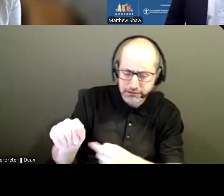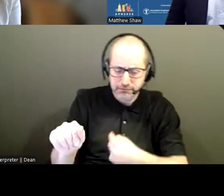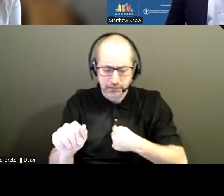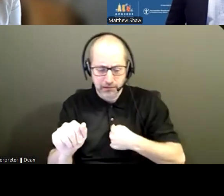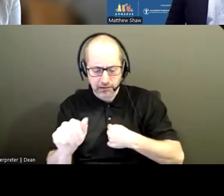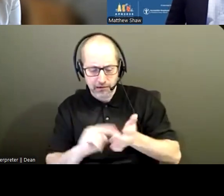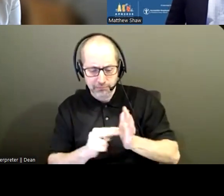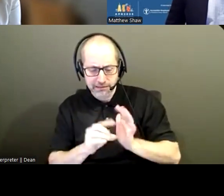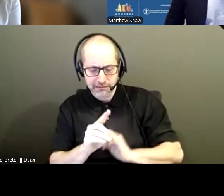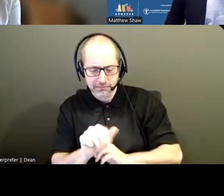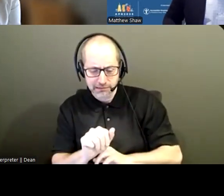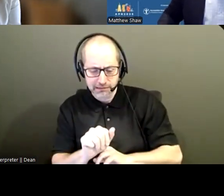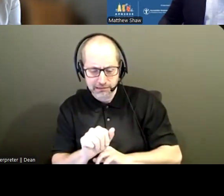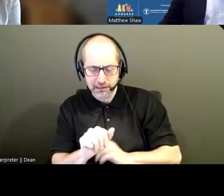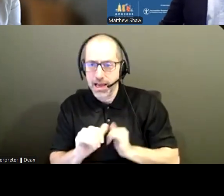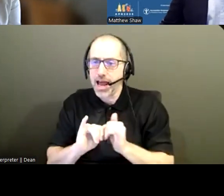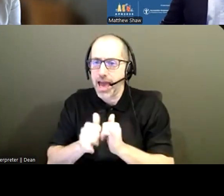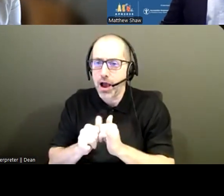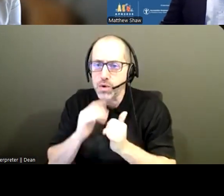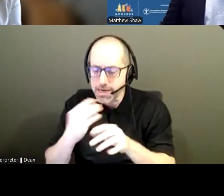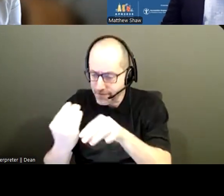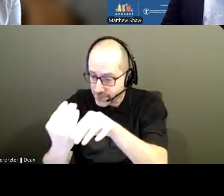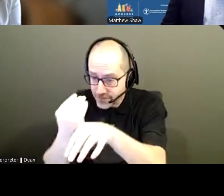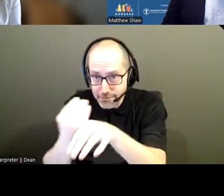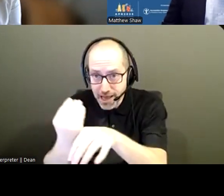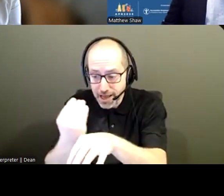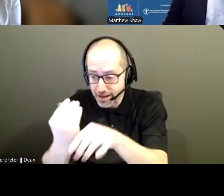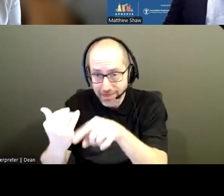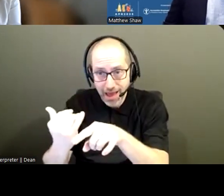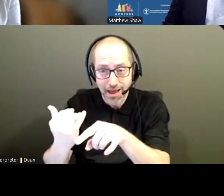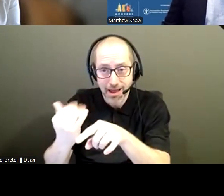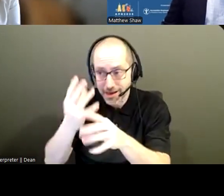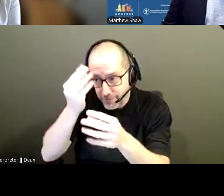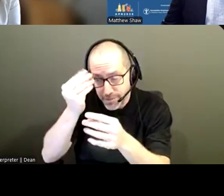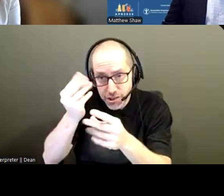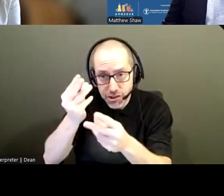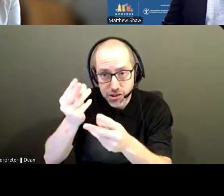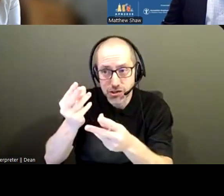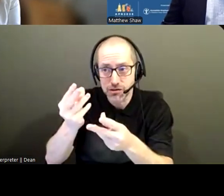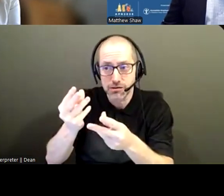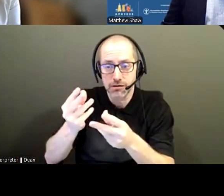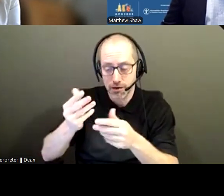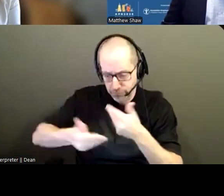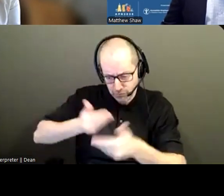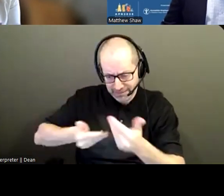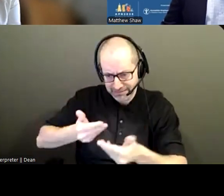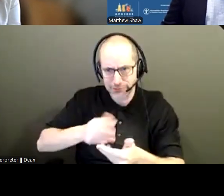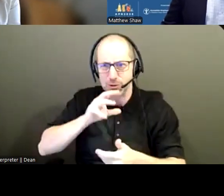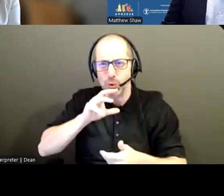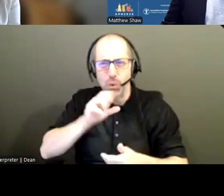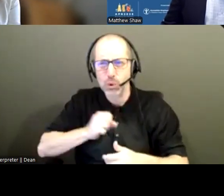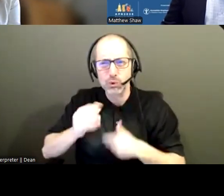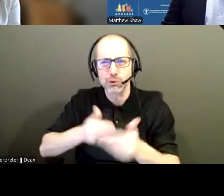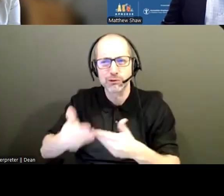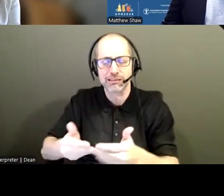collecting information was out of date. And so before we could even begin collecting data, we